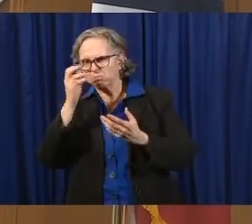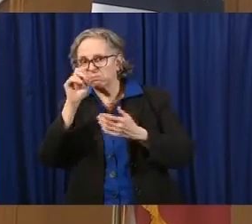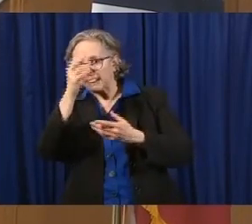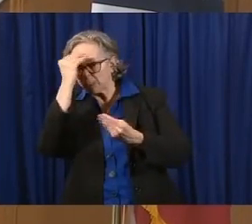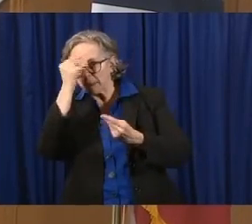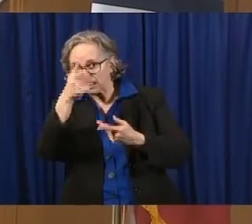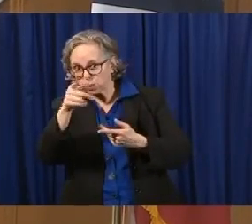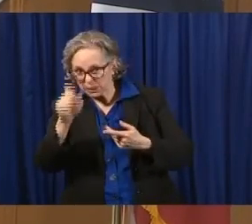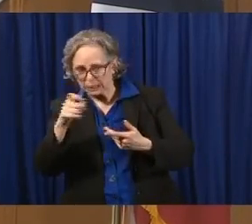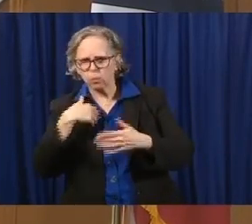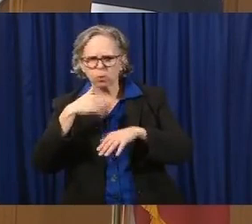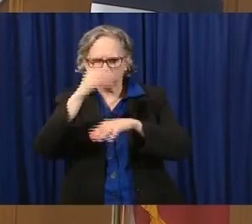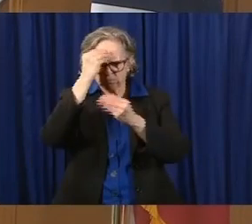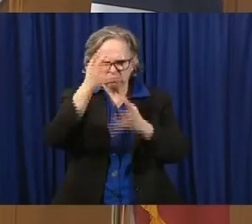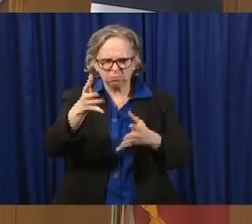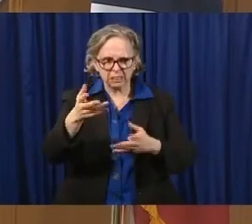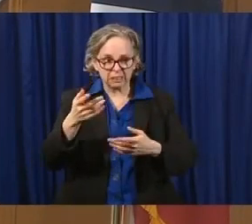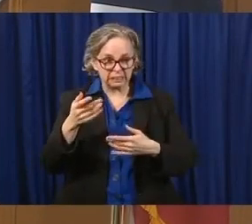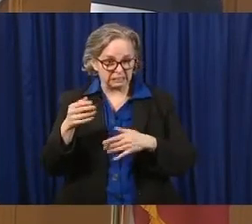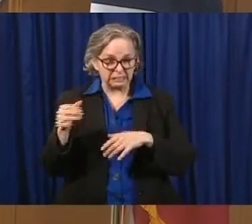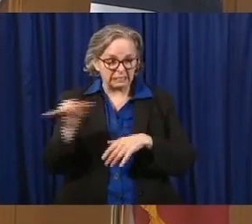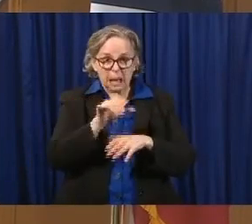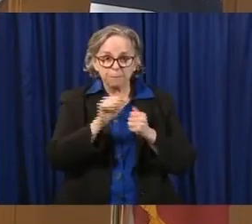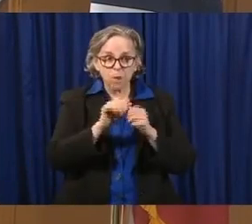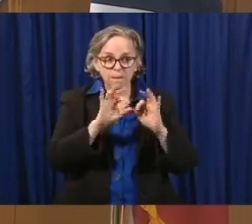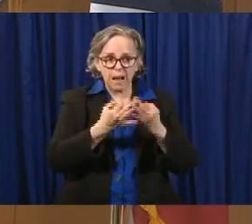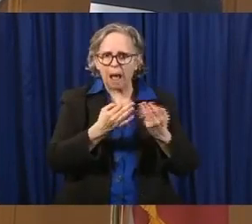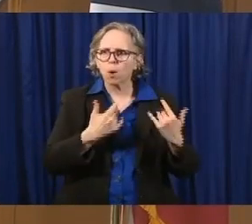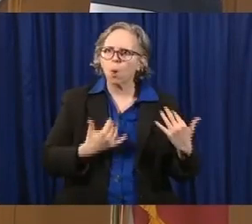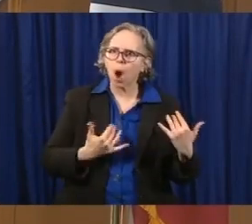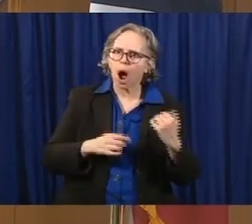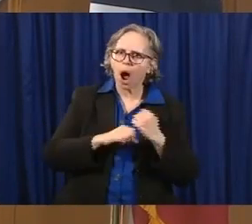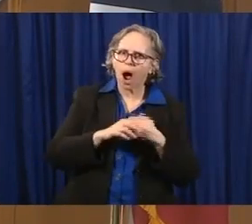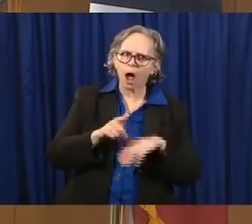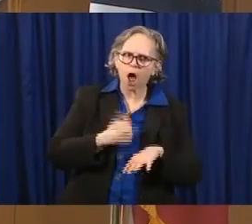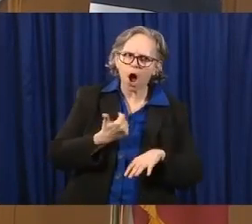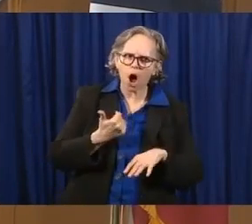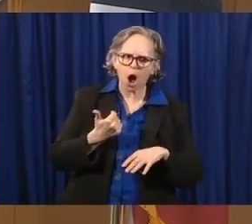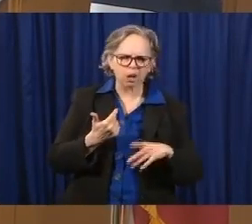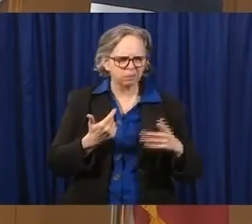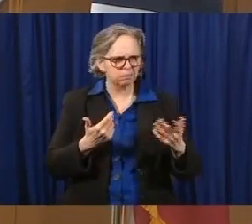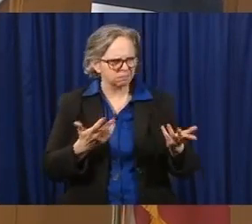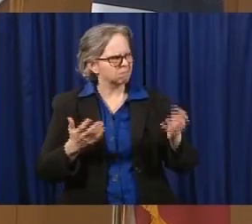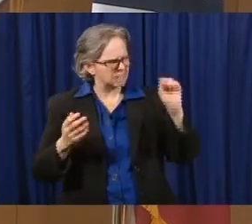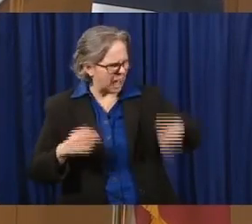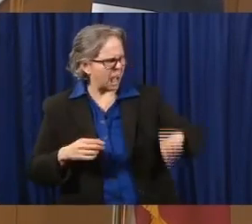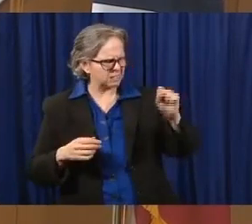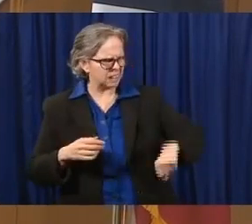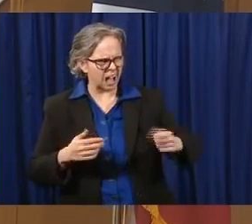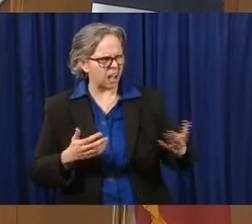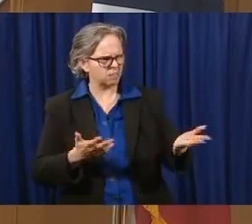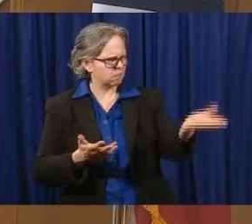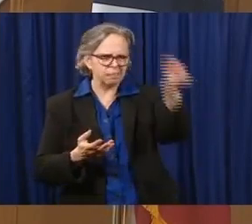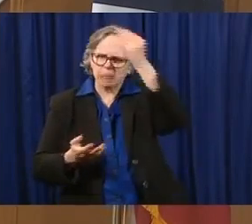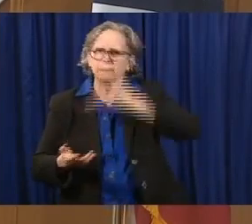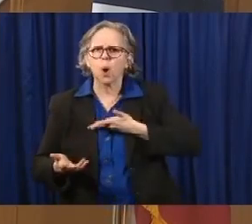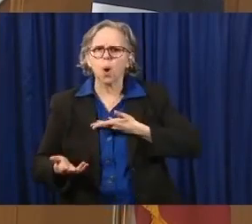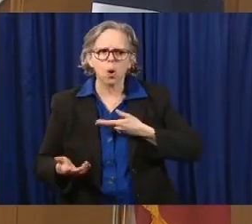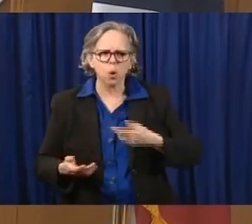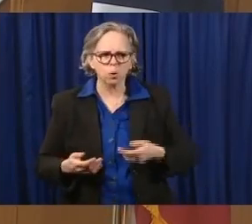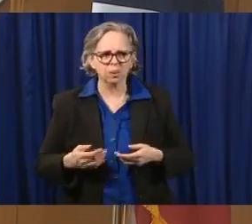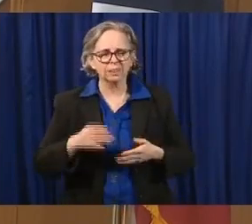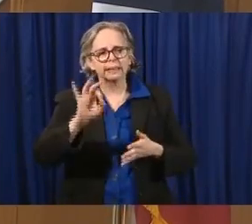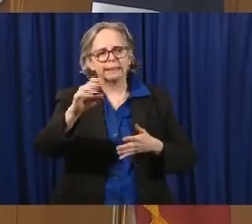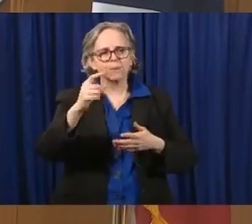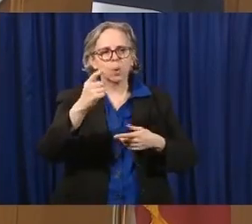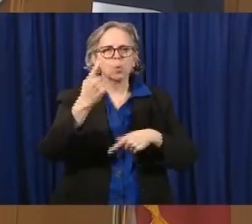it's them waiting for their loved one's test? Send that to you. Yeah. Look, I mean, this should look. If it's a day, that's one